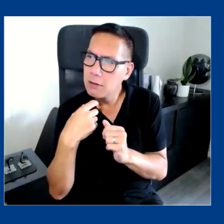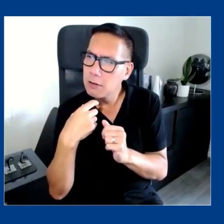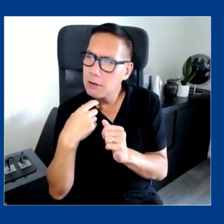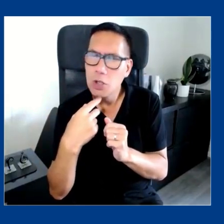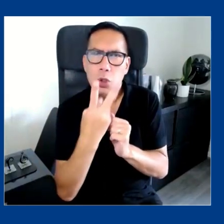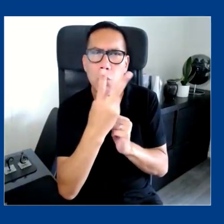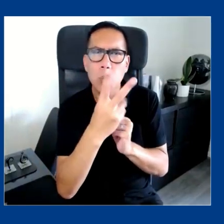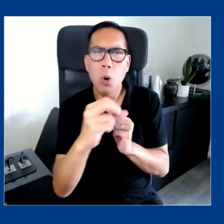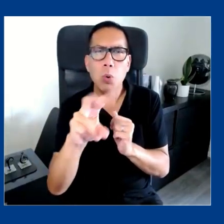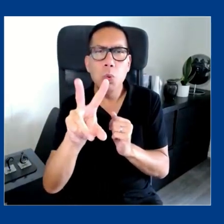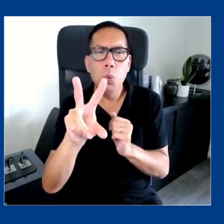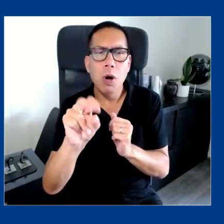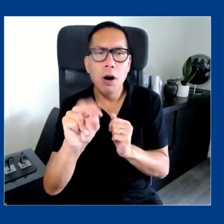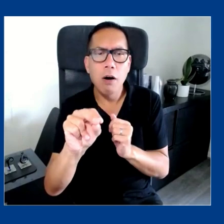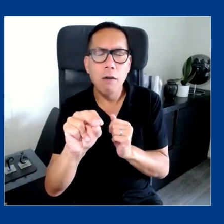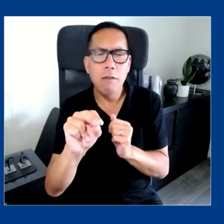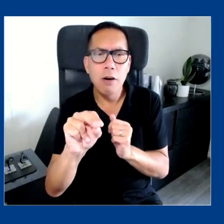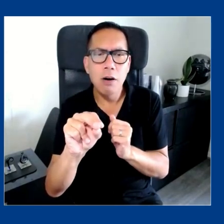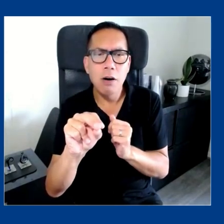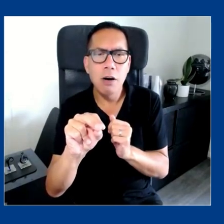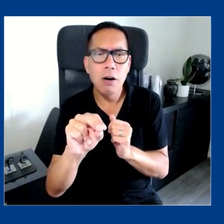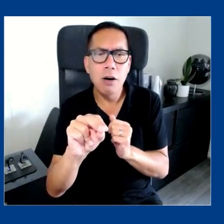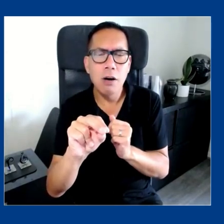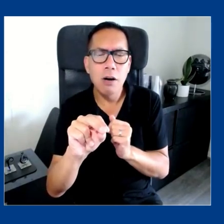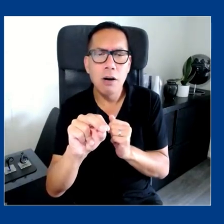2012, it has 400